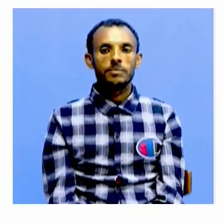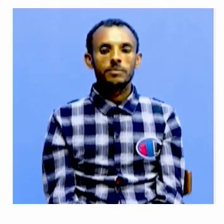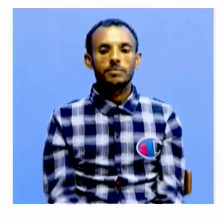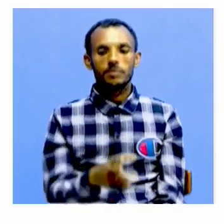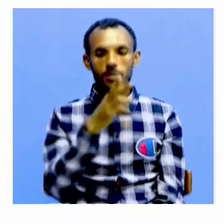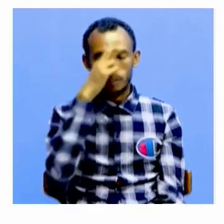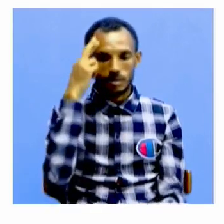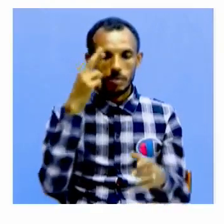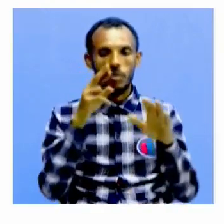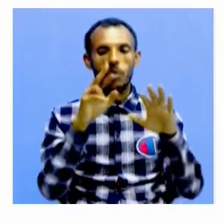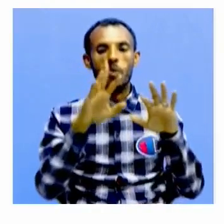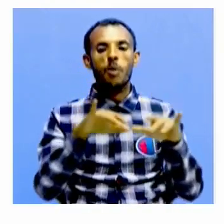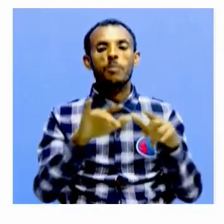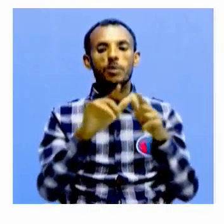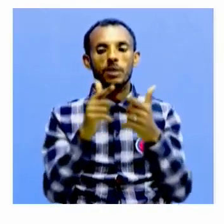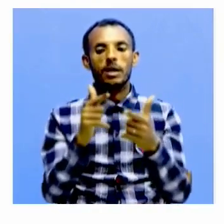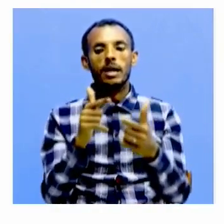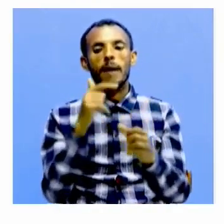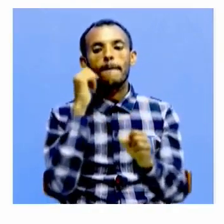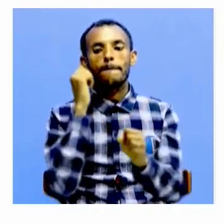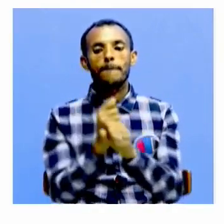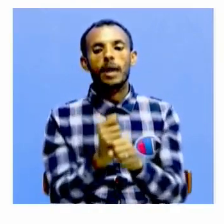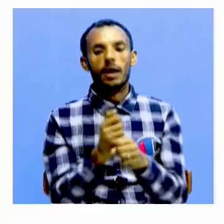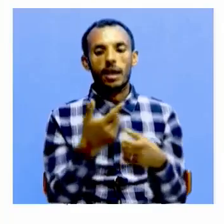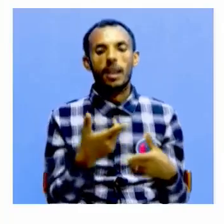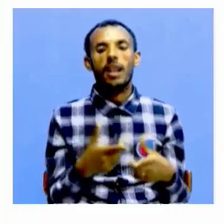Because computers make life easier,